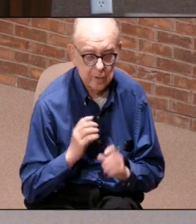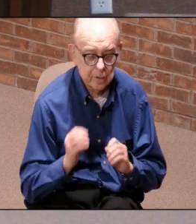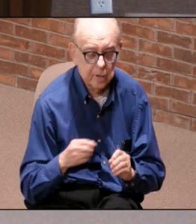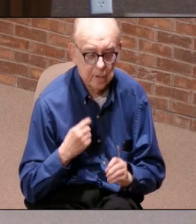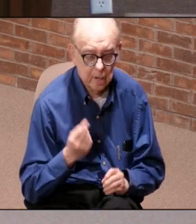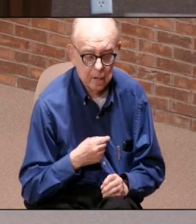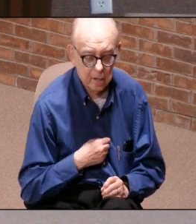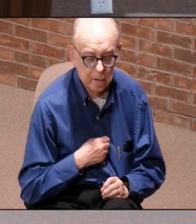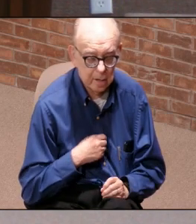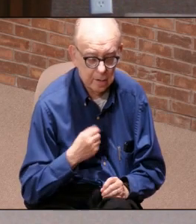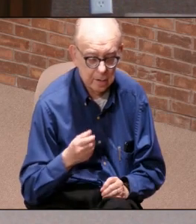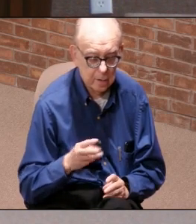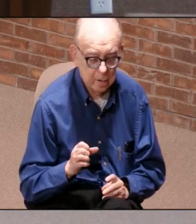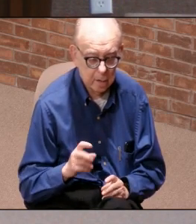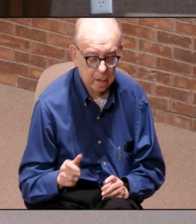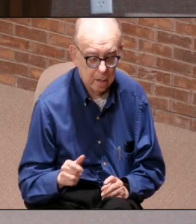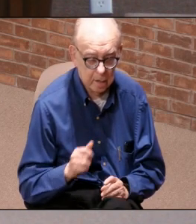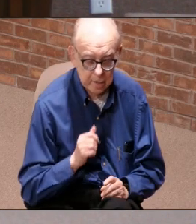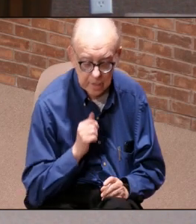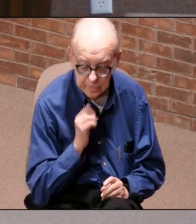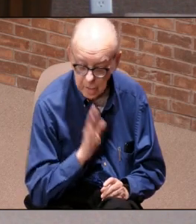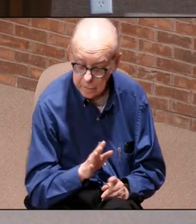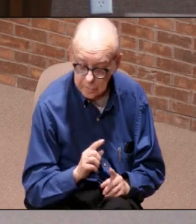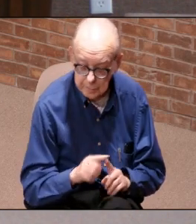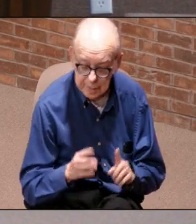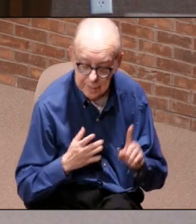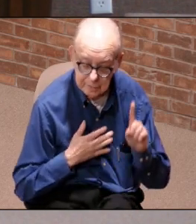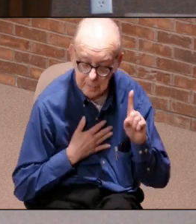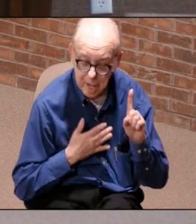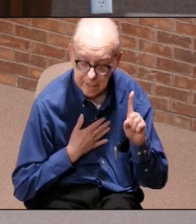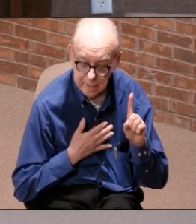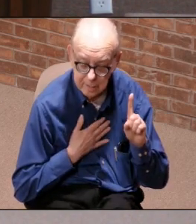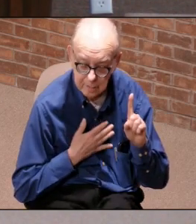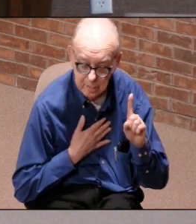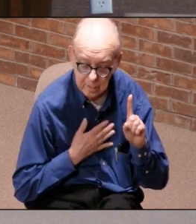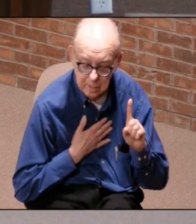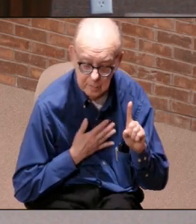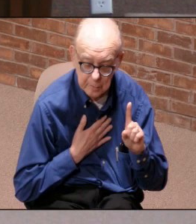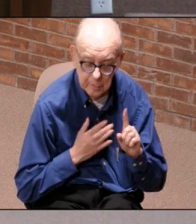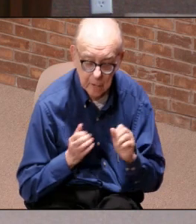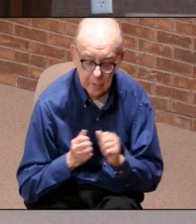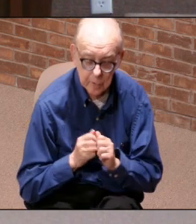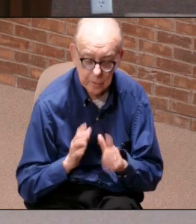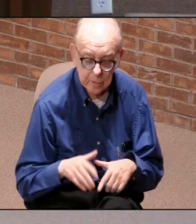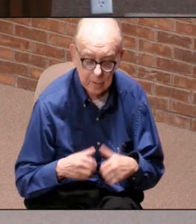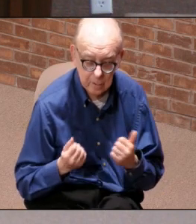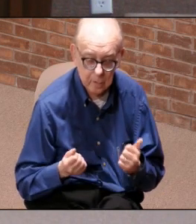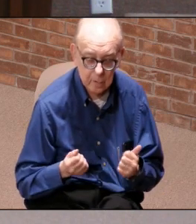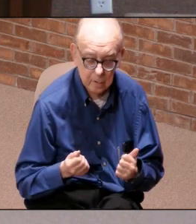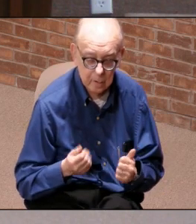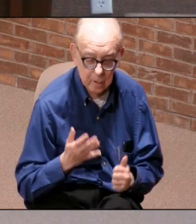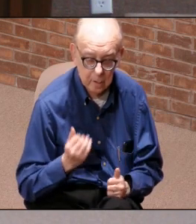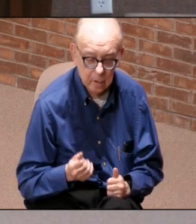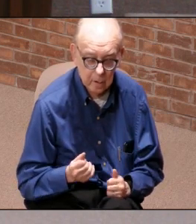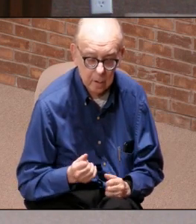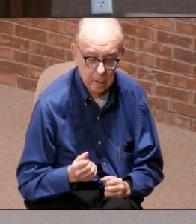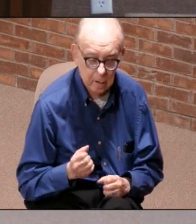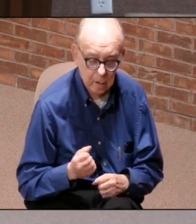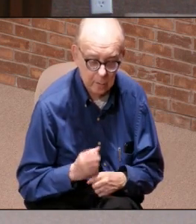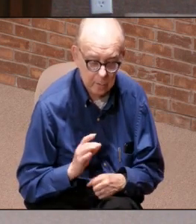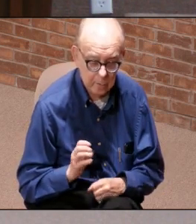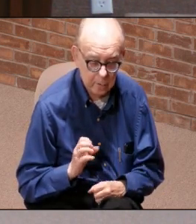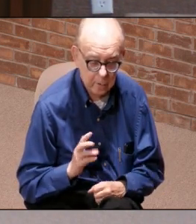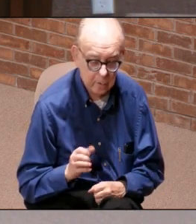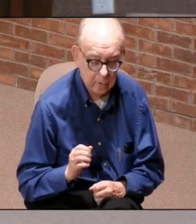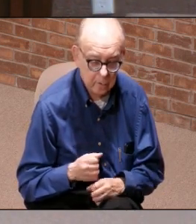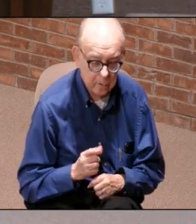us there's another will, and it's not yours, it's mine. It's my will in your life, because I will make your